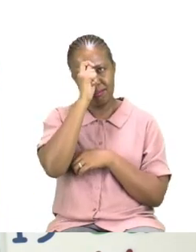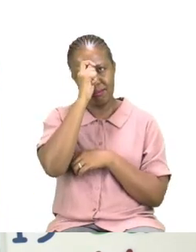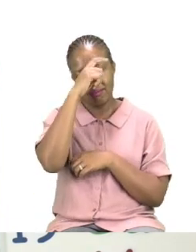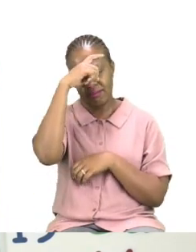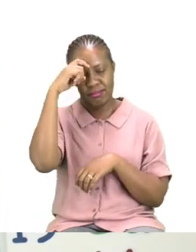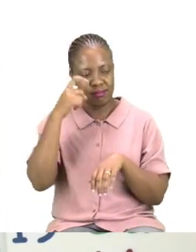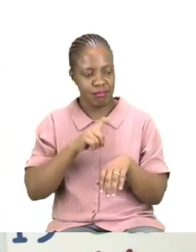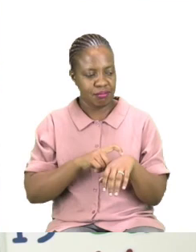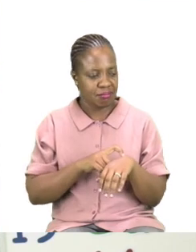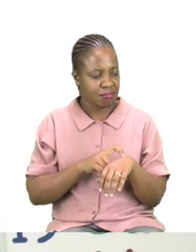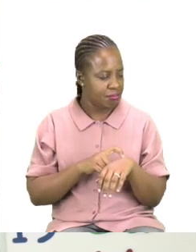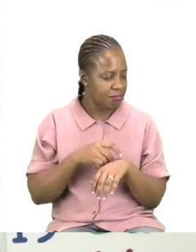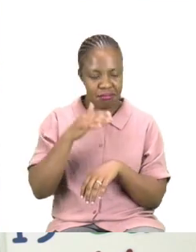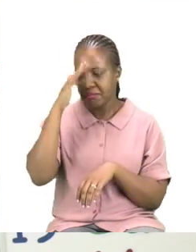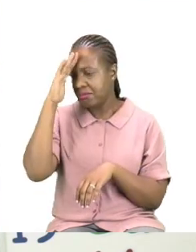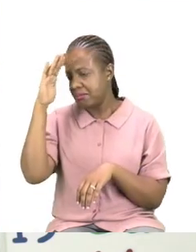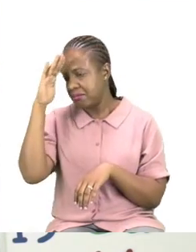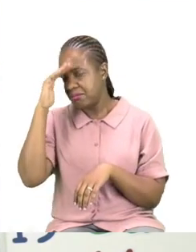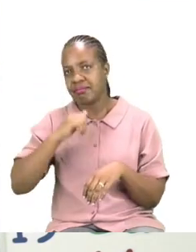Zoshi. Zoshi?